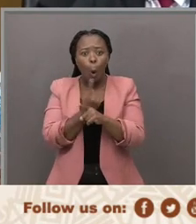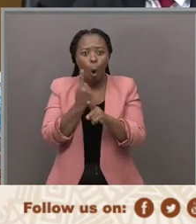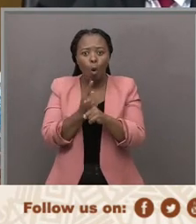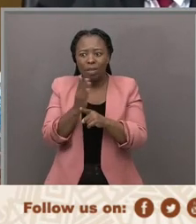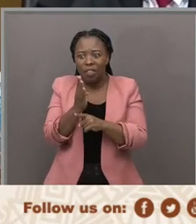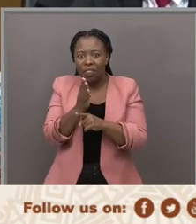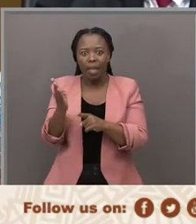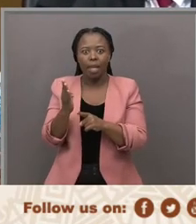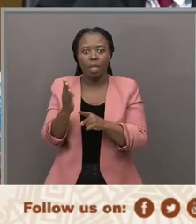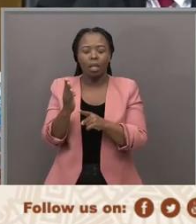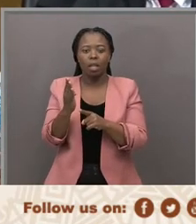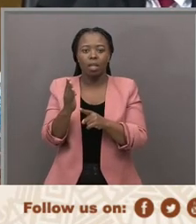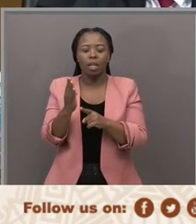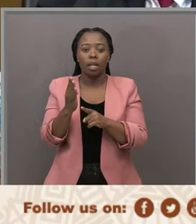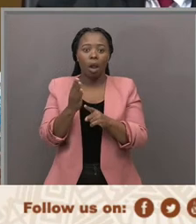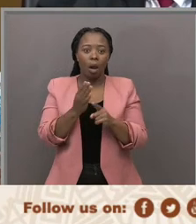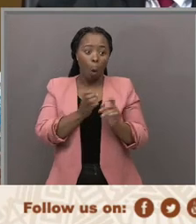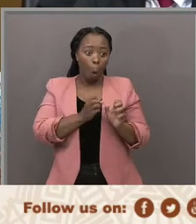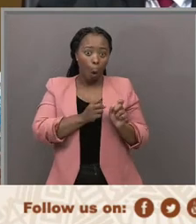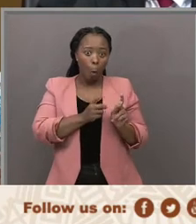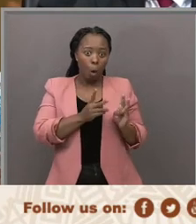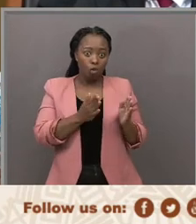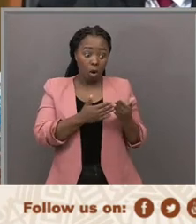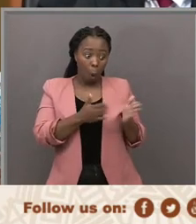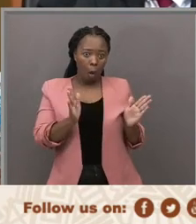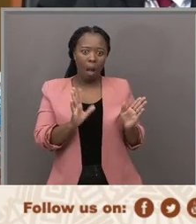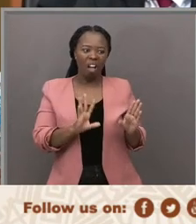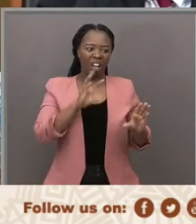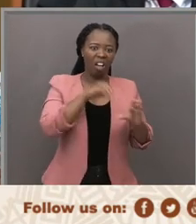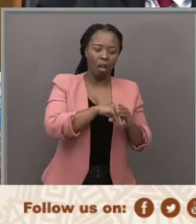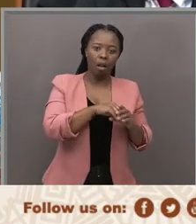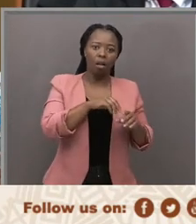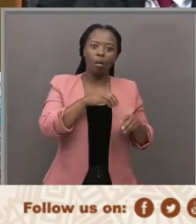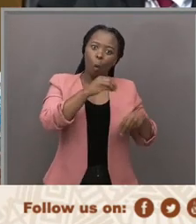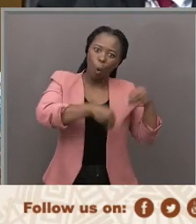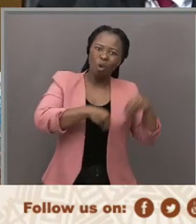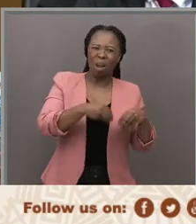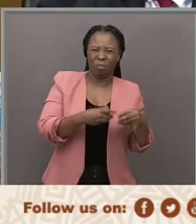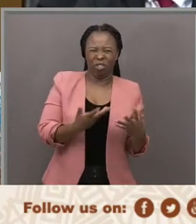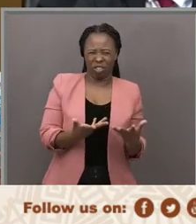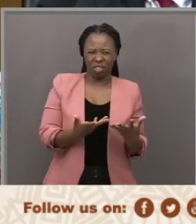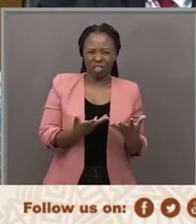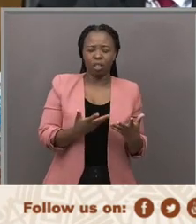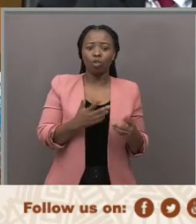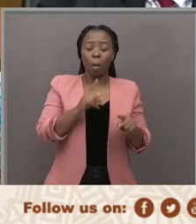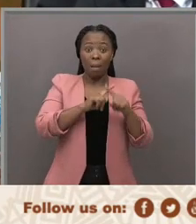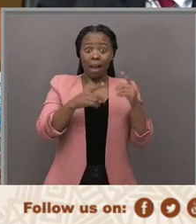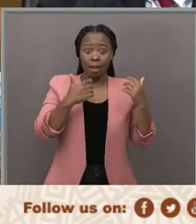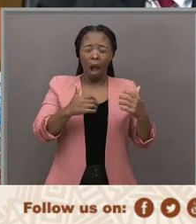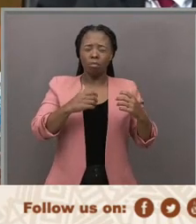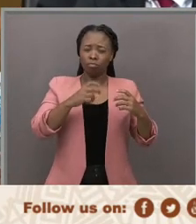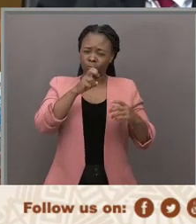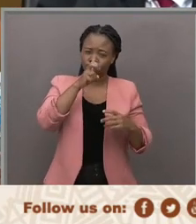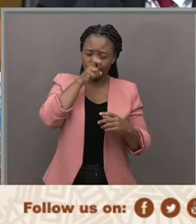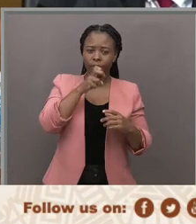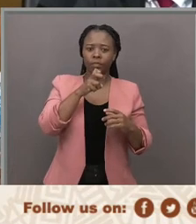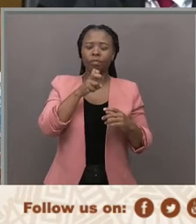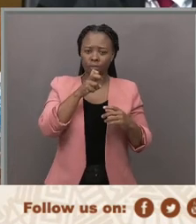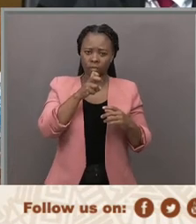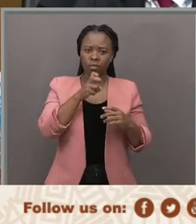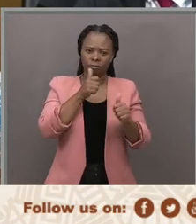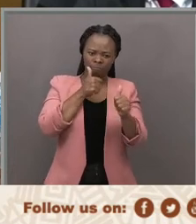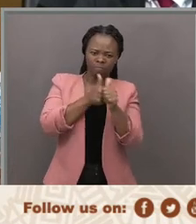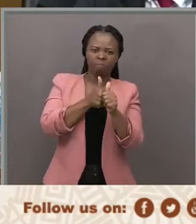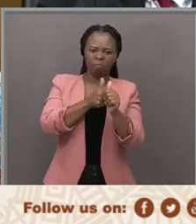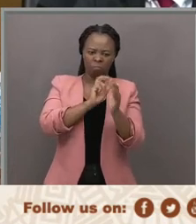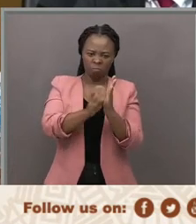the greatest opportunity. And we are going to crack the whip and strengthen all these measures. And one of the important things we